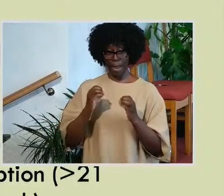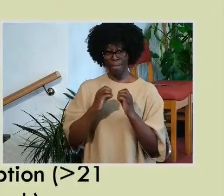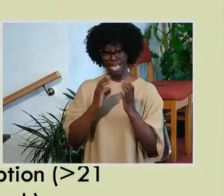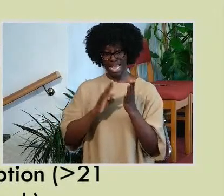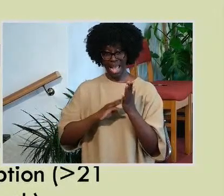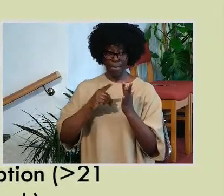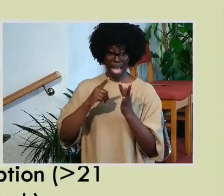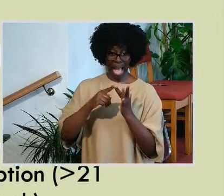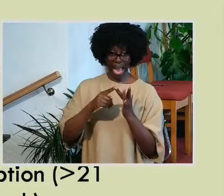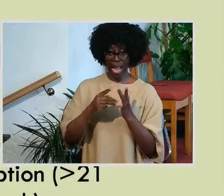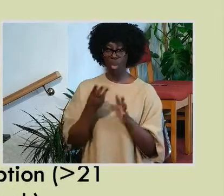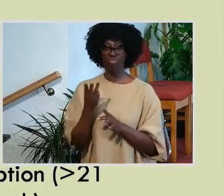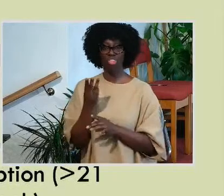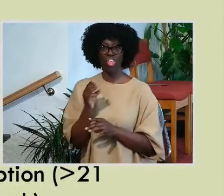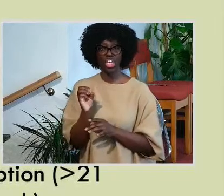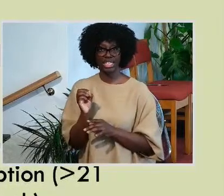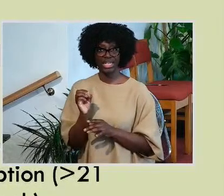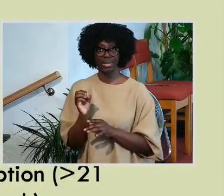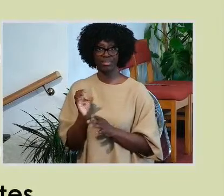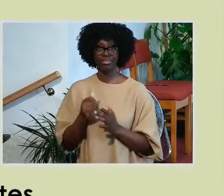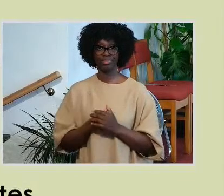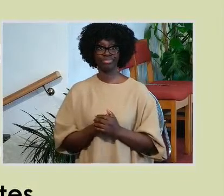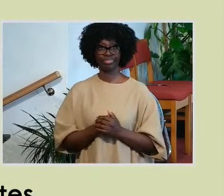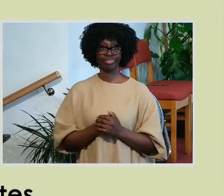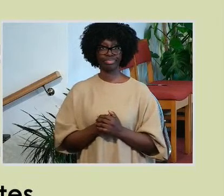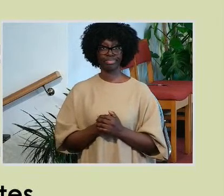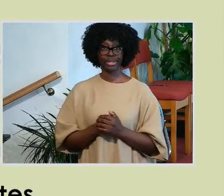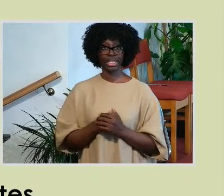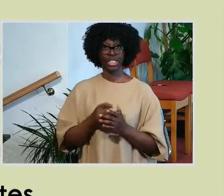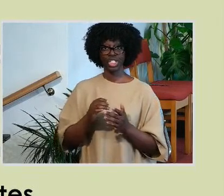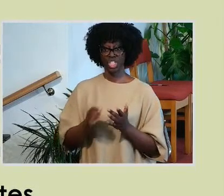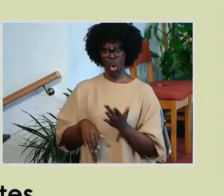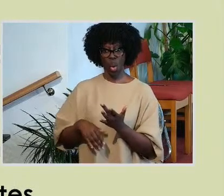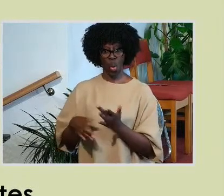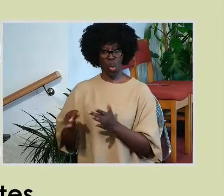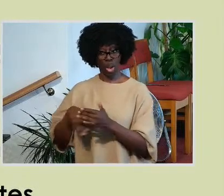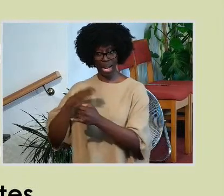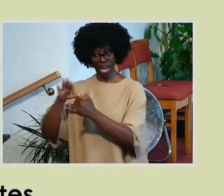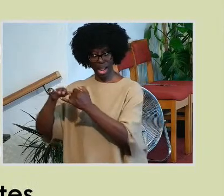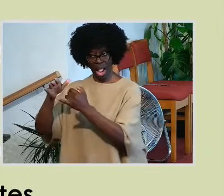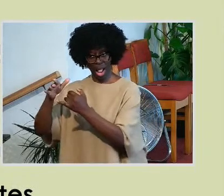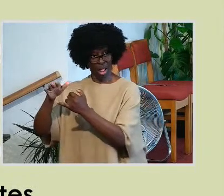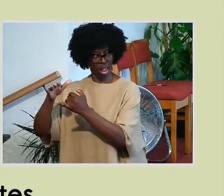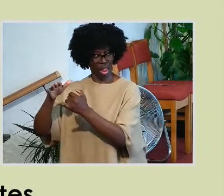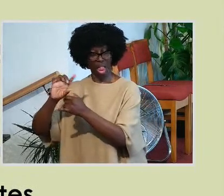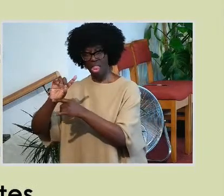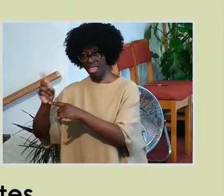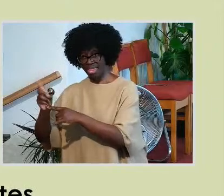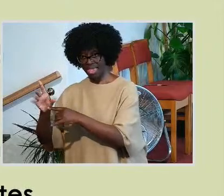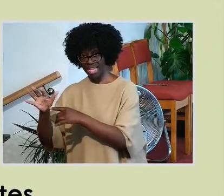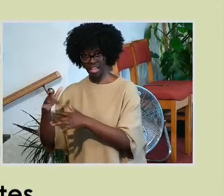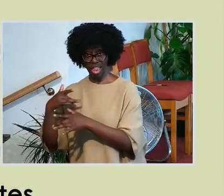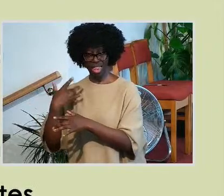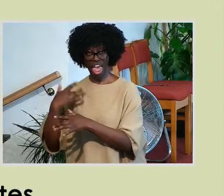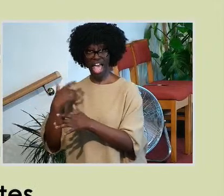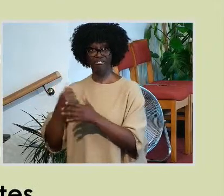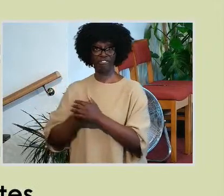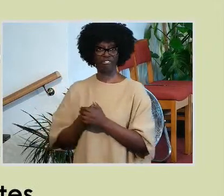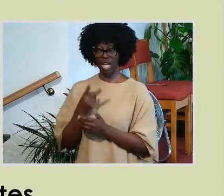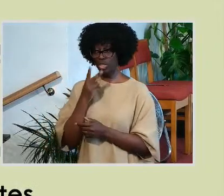30. In later life, some of the risk factors are smoking, depression, social isolation,